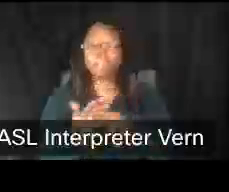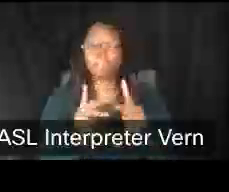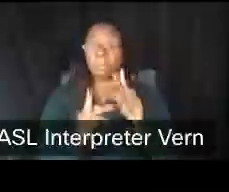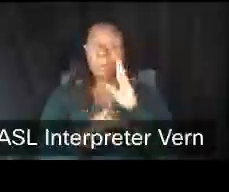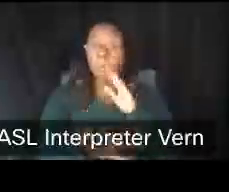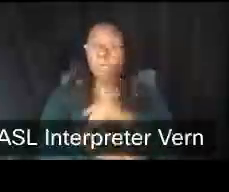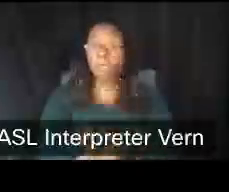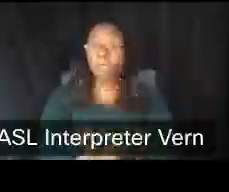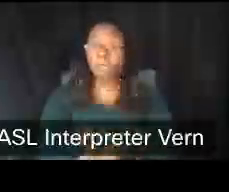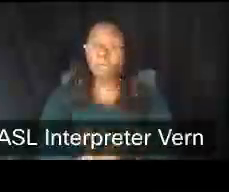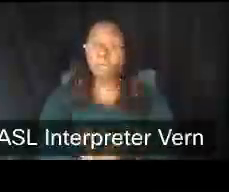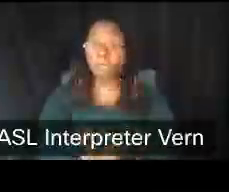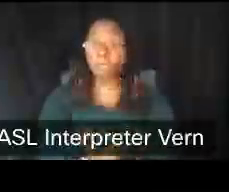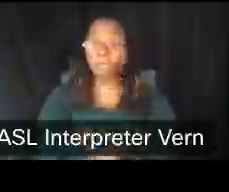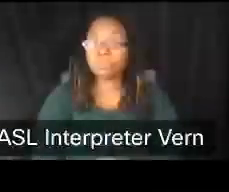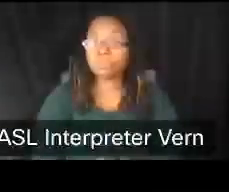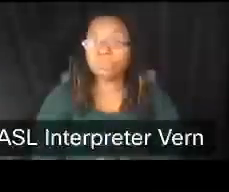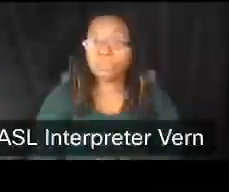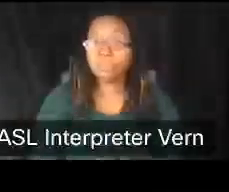forward in their seats and